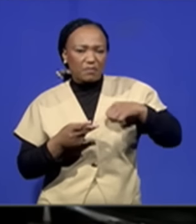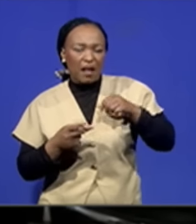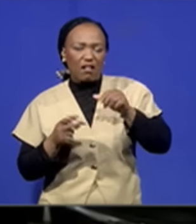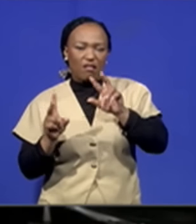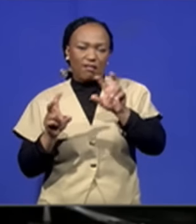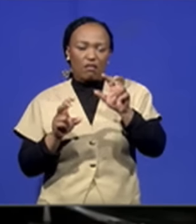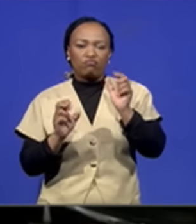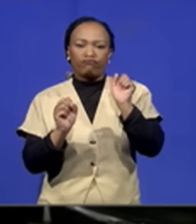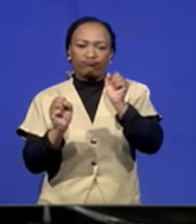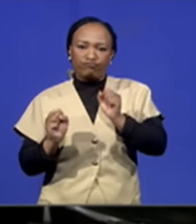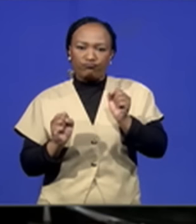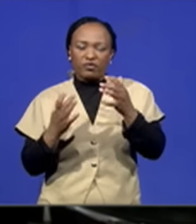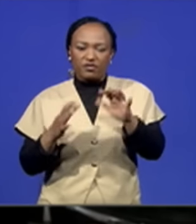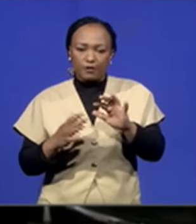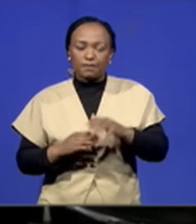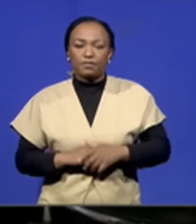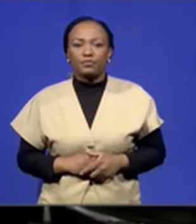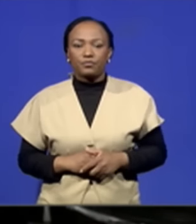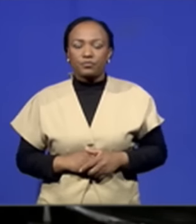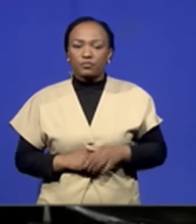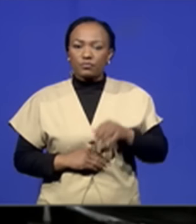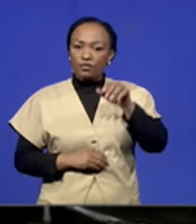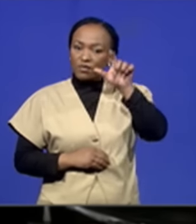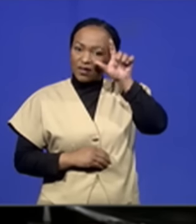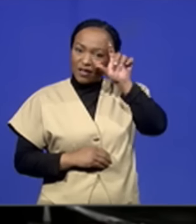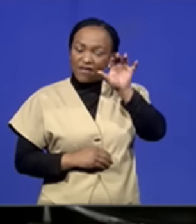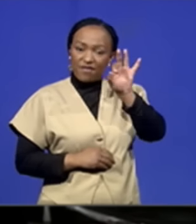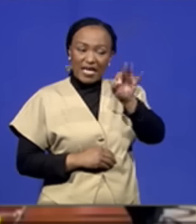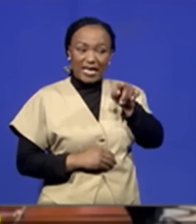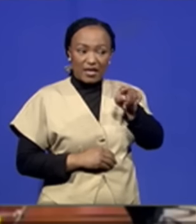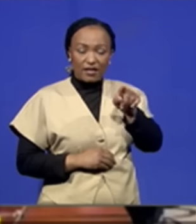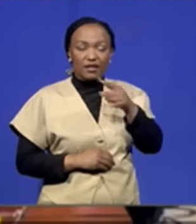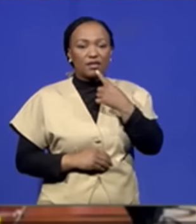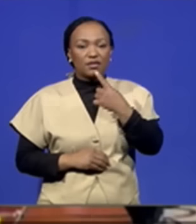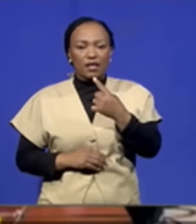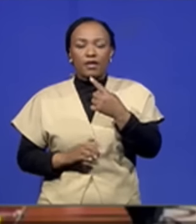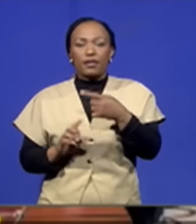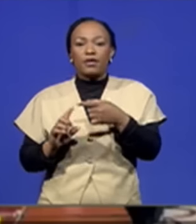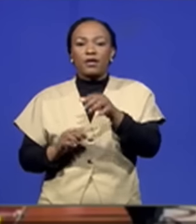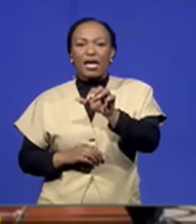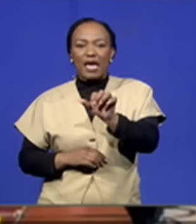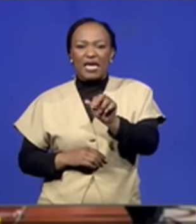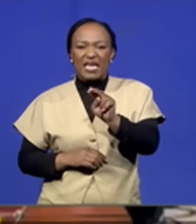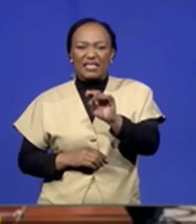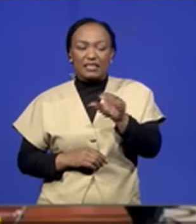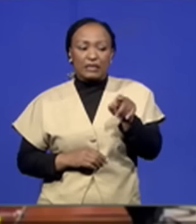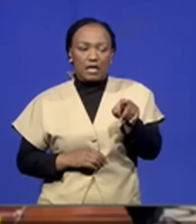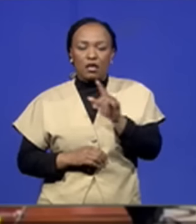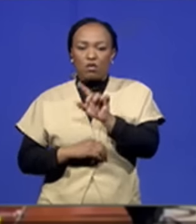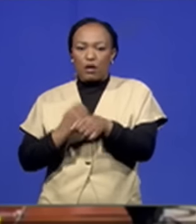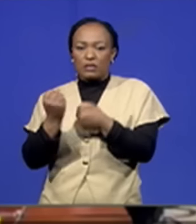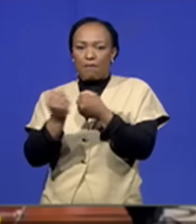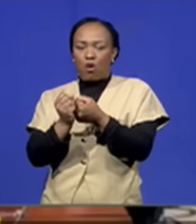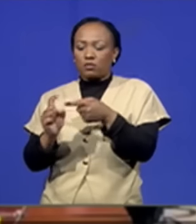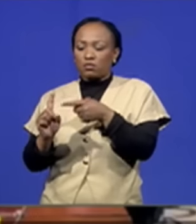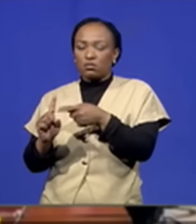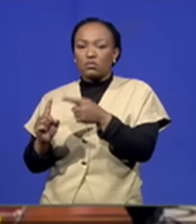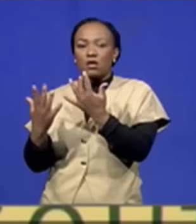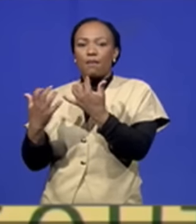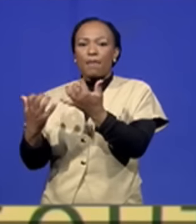Mbalula o tshwaetse ka dintlha di le mmalwa tse di akaretsang le gore ANC e ema mmusa kgotla wa Palamente yo lebanweng ke voutu ya go